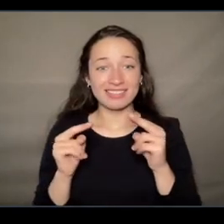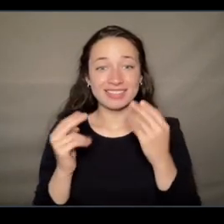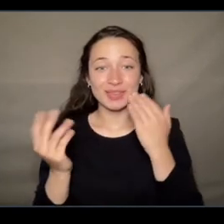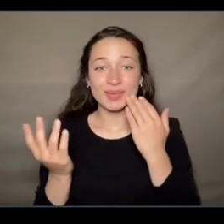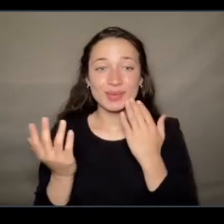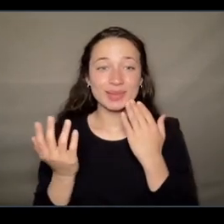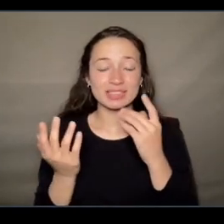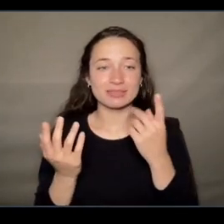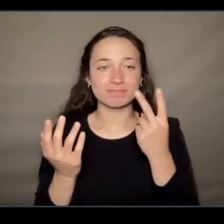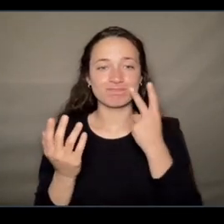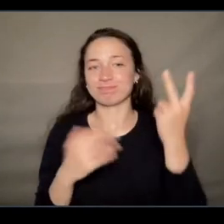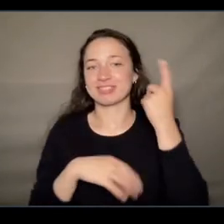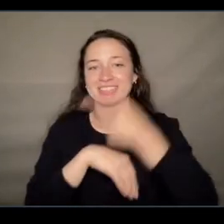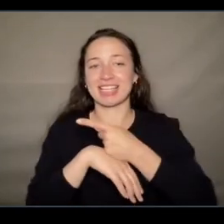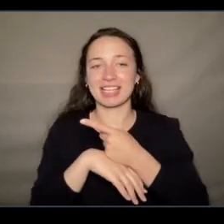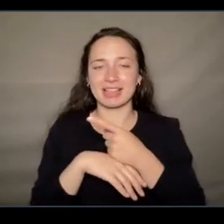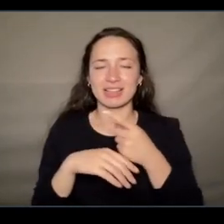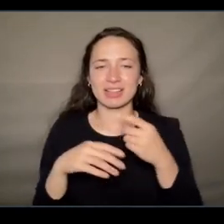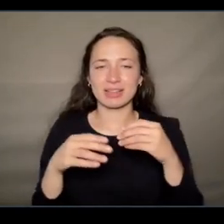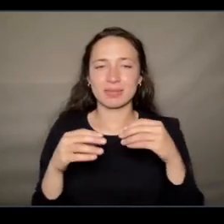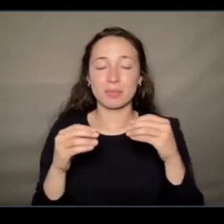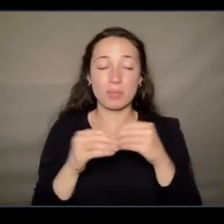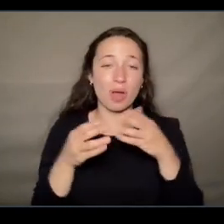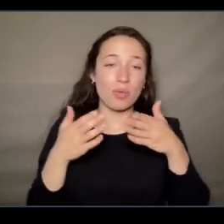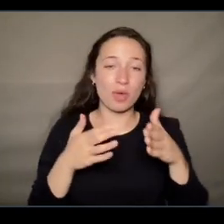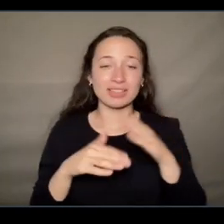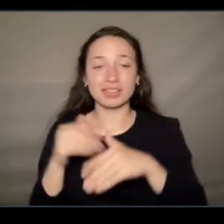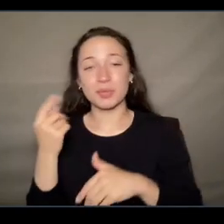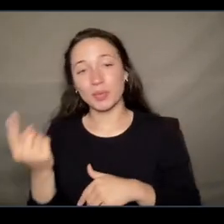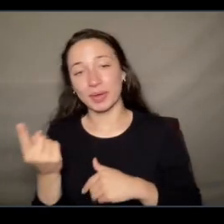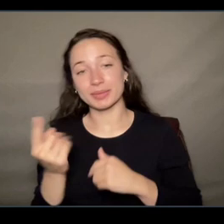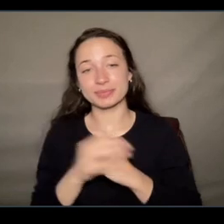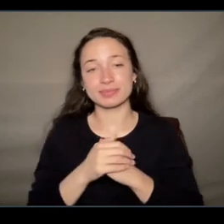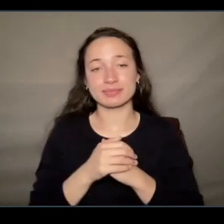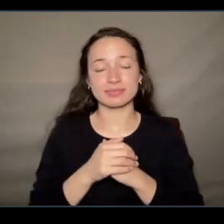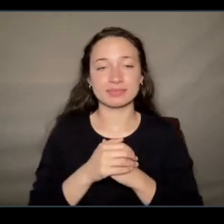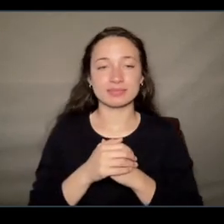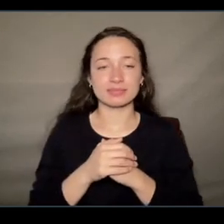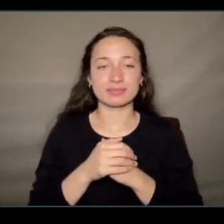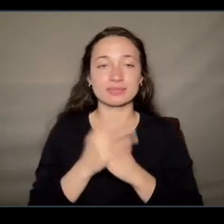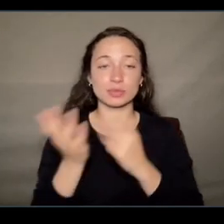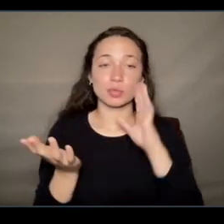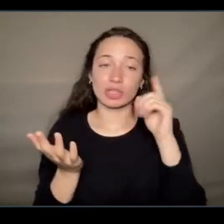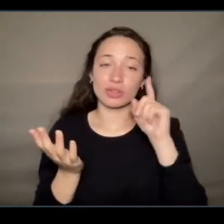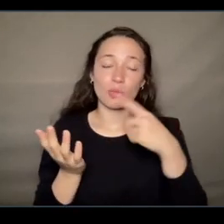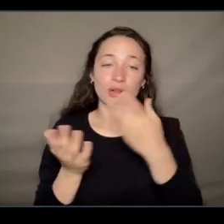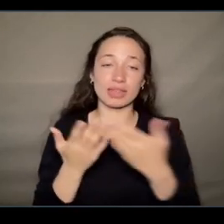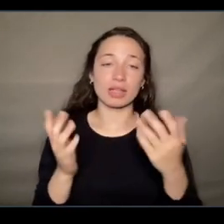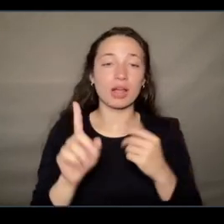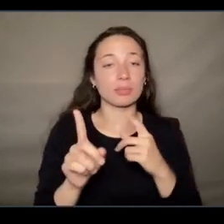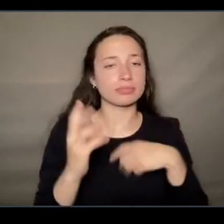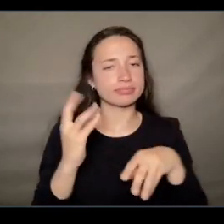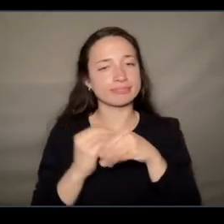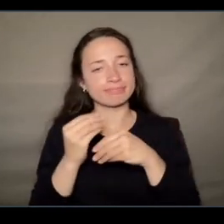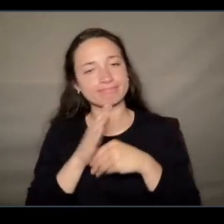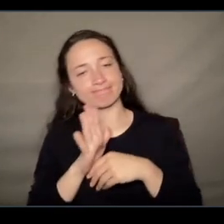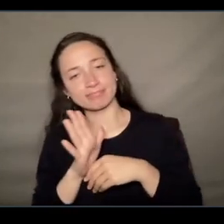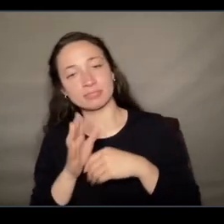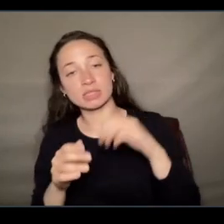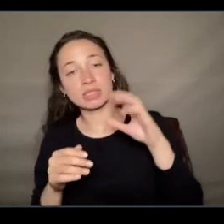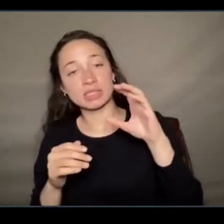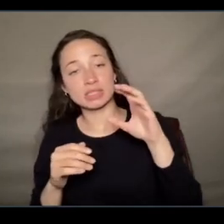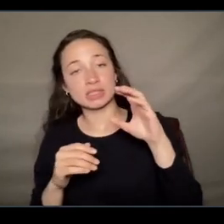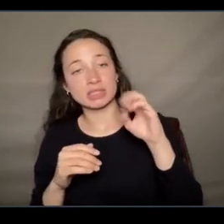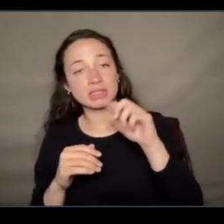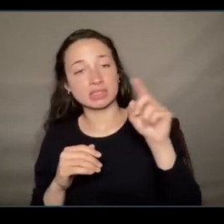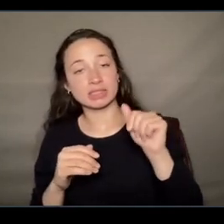and it was a memorable day in more ways than one. So you'll hear. The only thing I should add, aside,